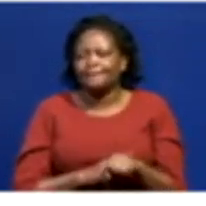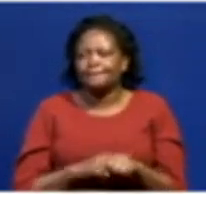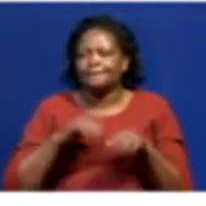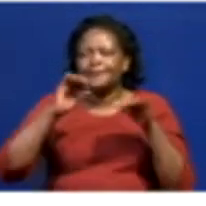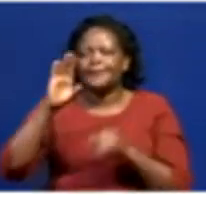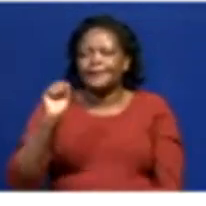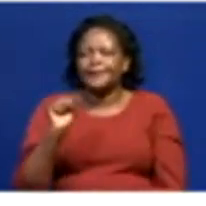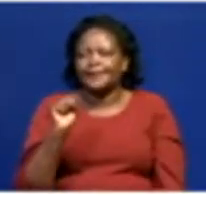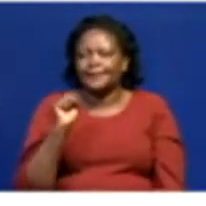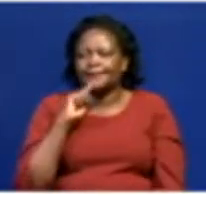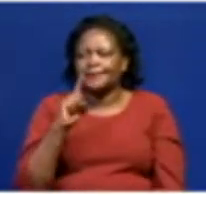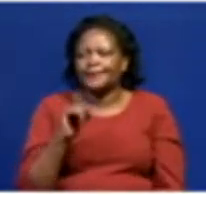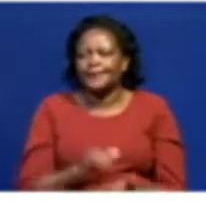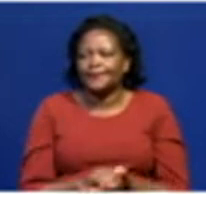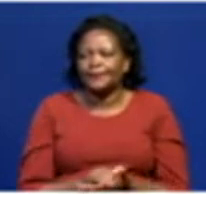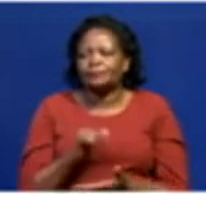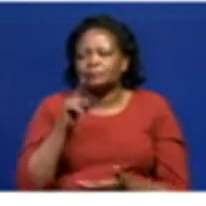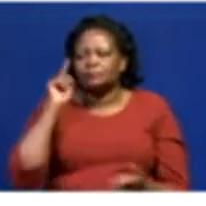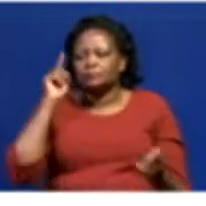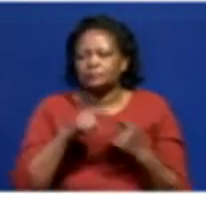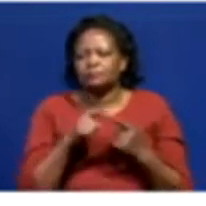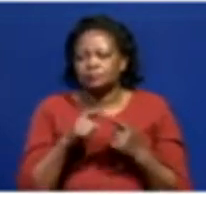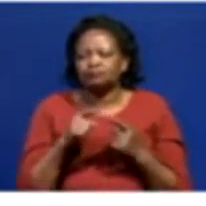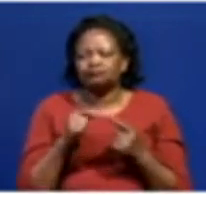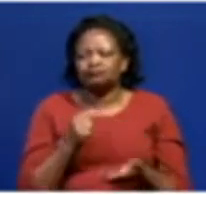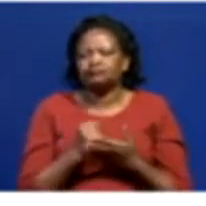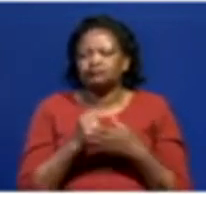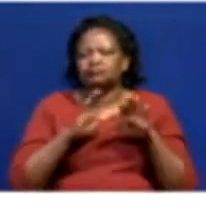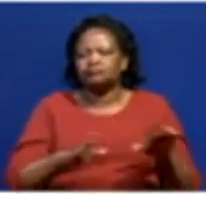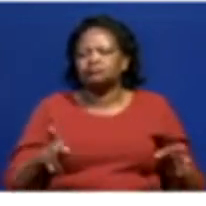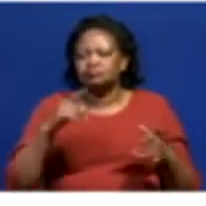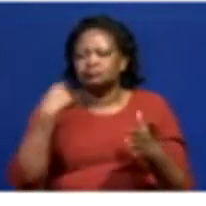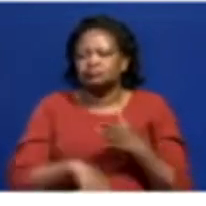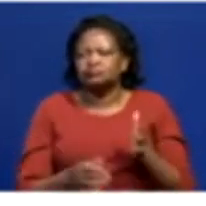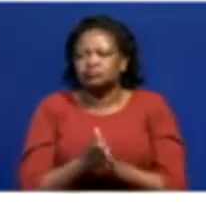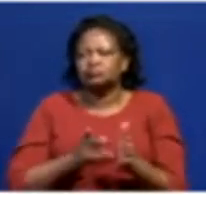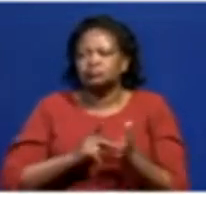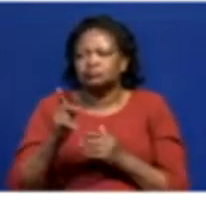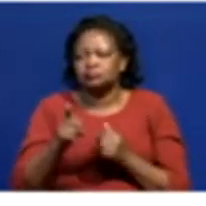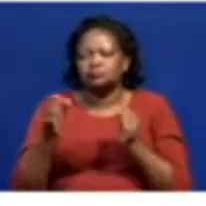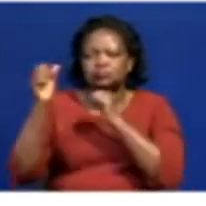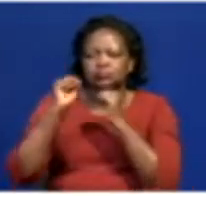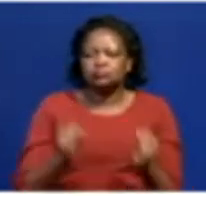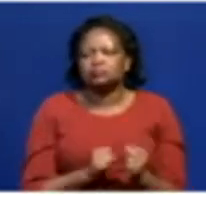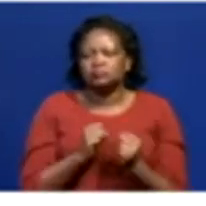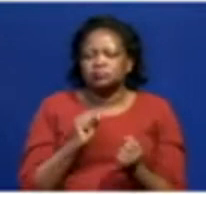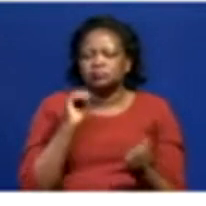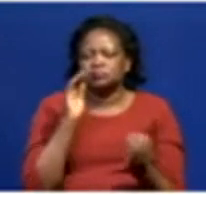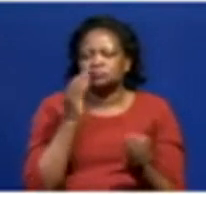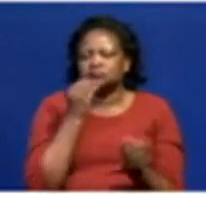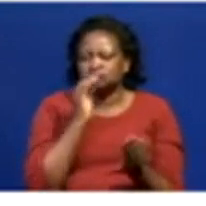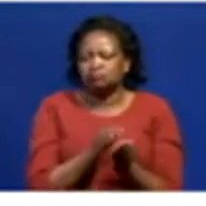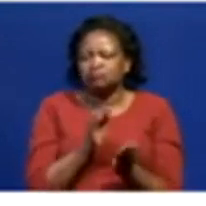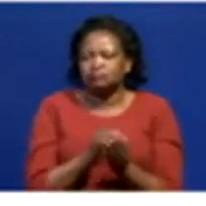Secretary Mithika Linturi says this aims at stabilising market prices and purchase the grain for the strategic food reserve. On his